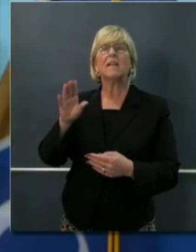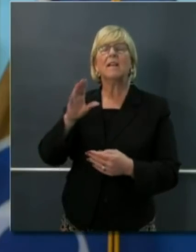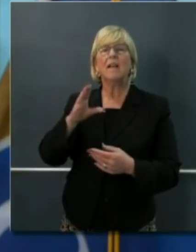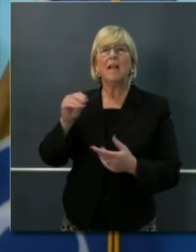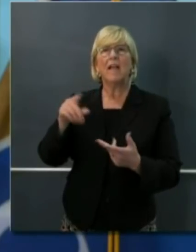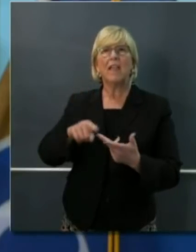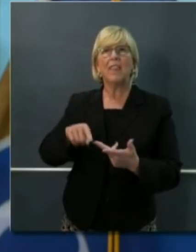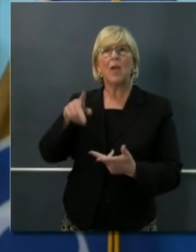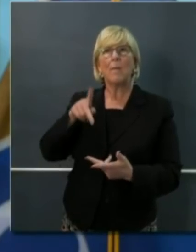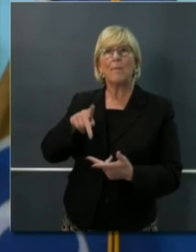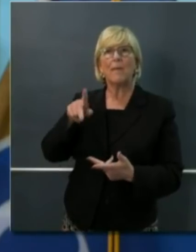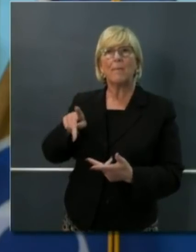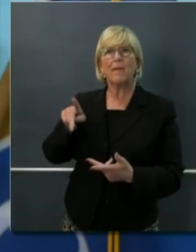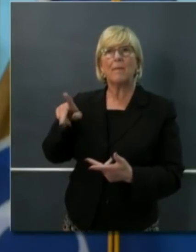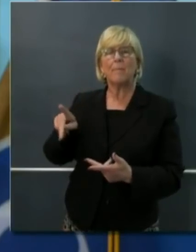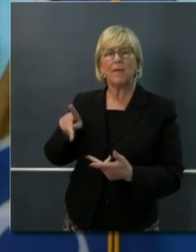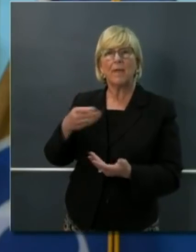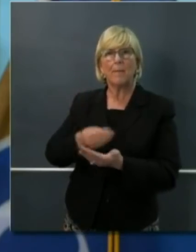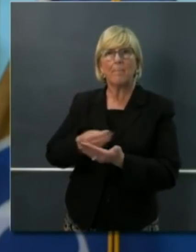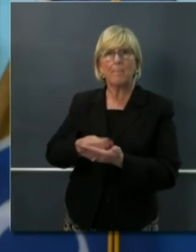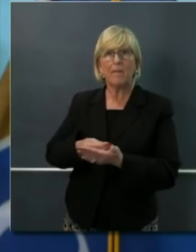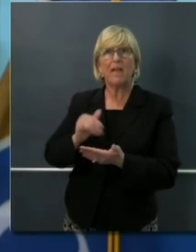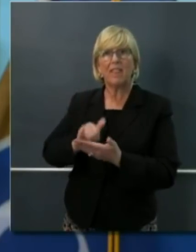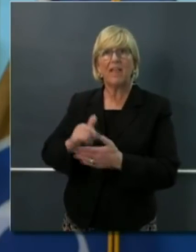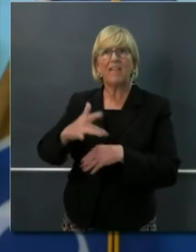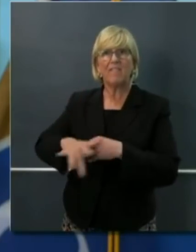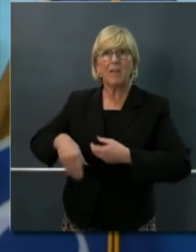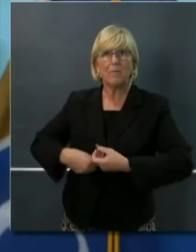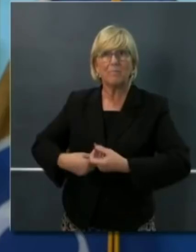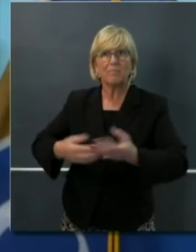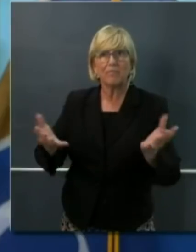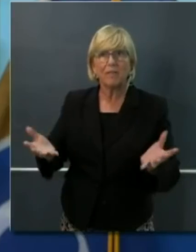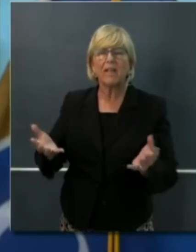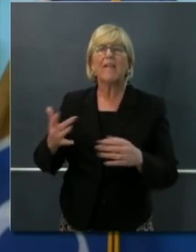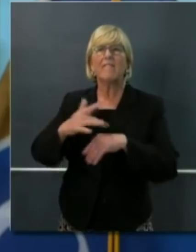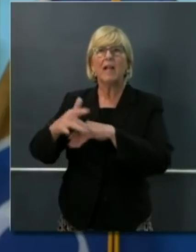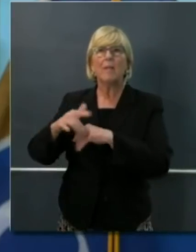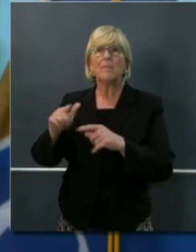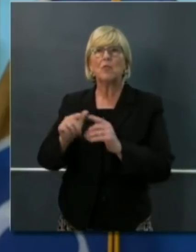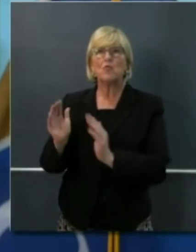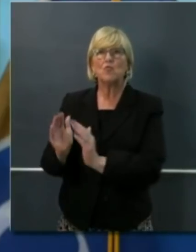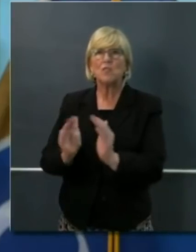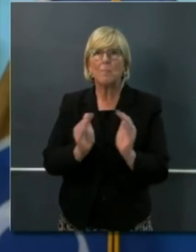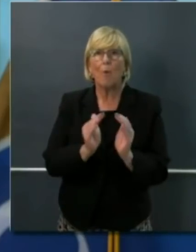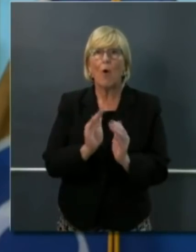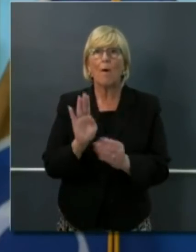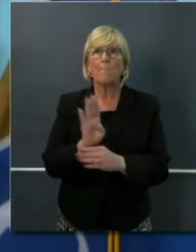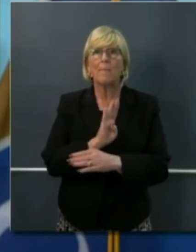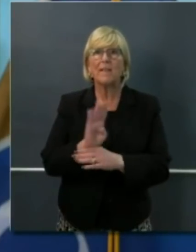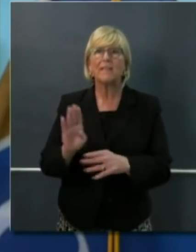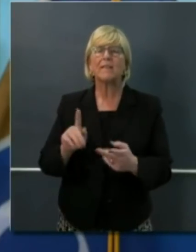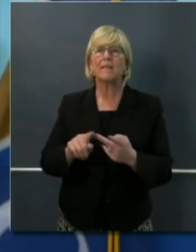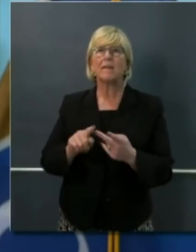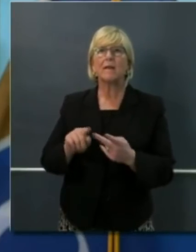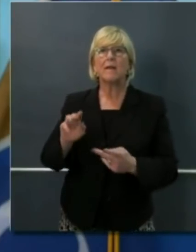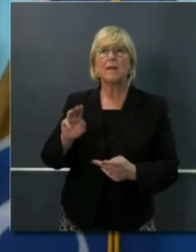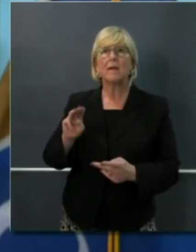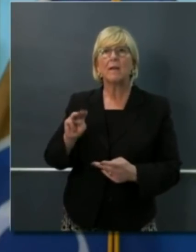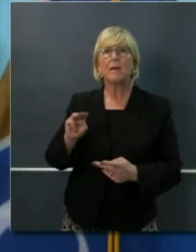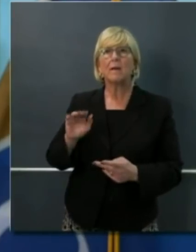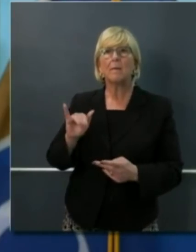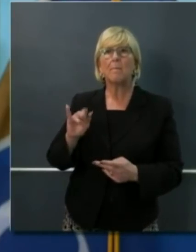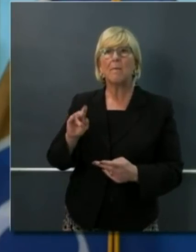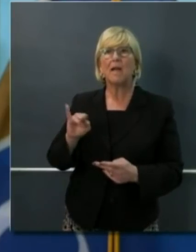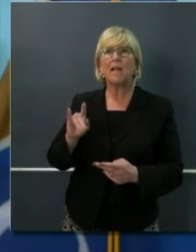money, to make sure that this new round of PPP money is made available to small businesses, minority and women-owned